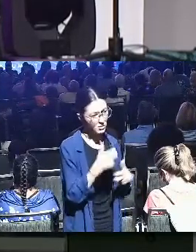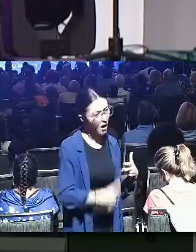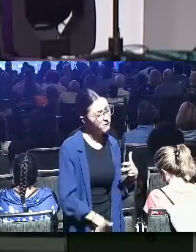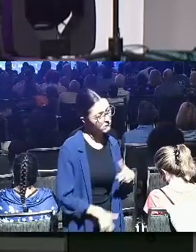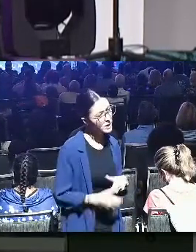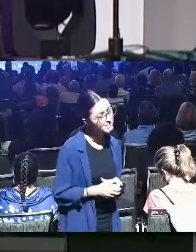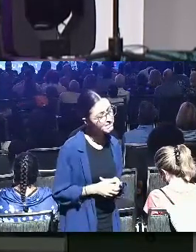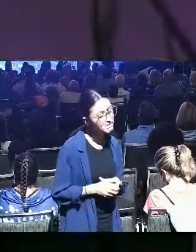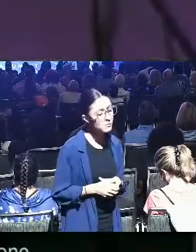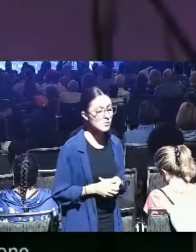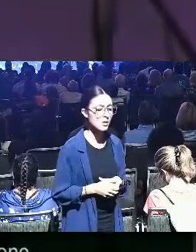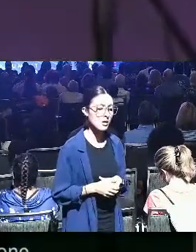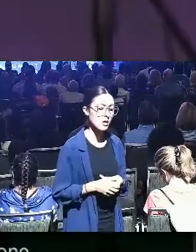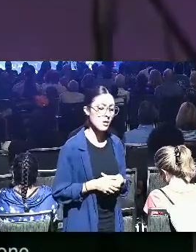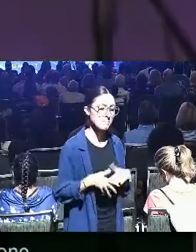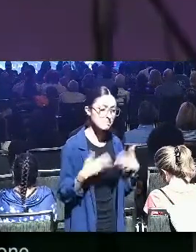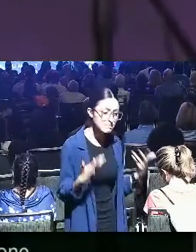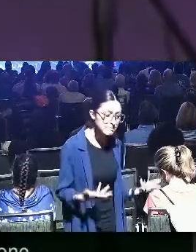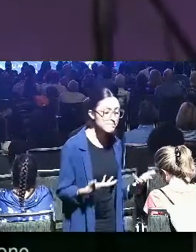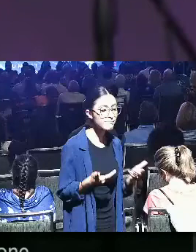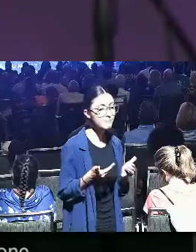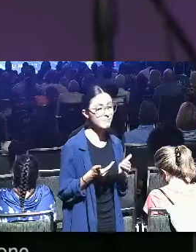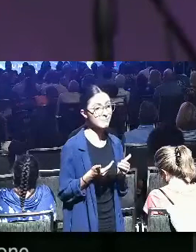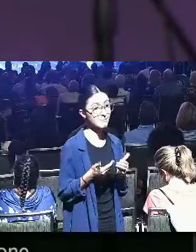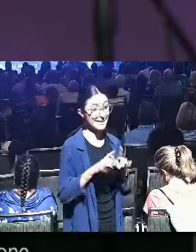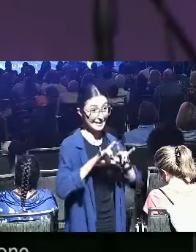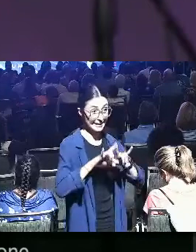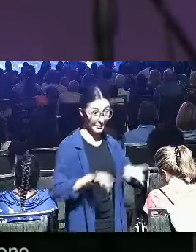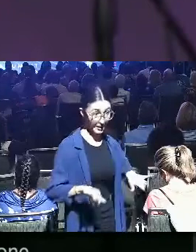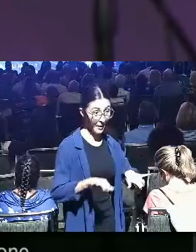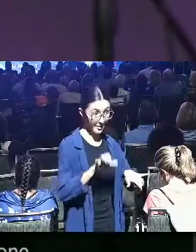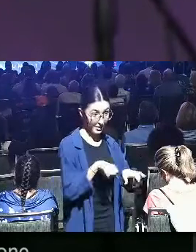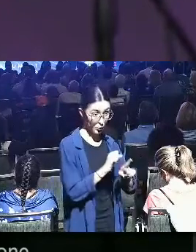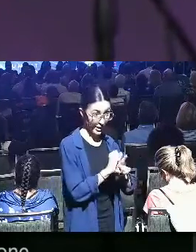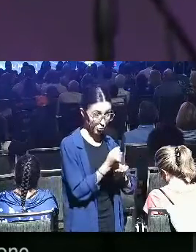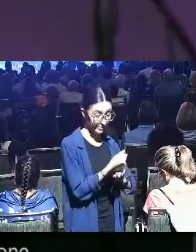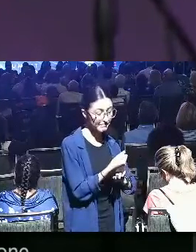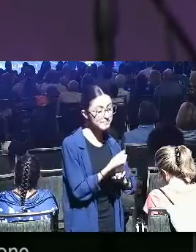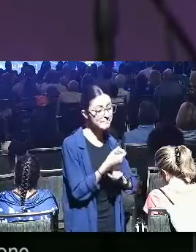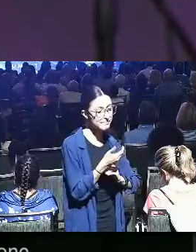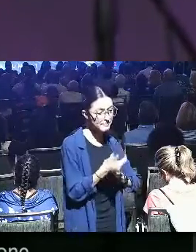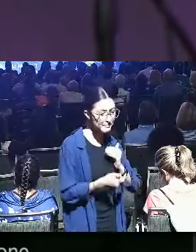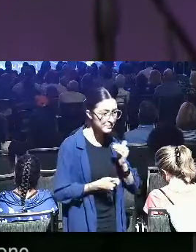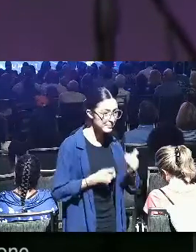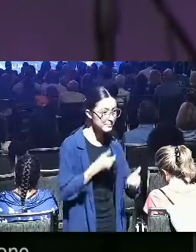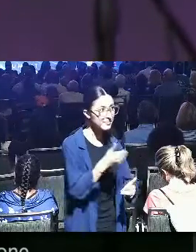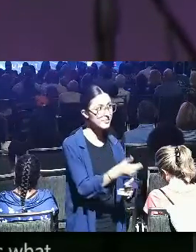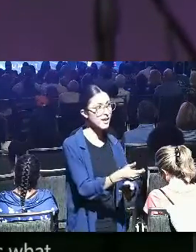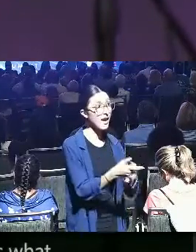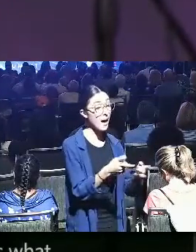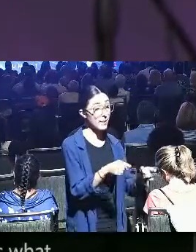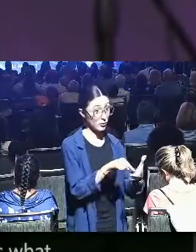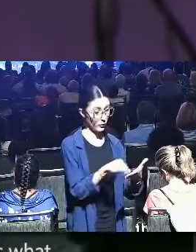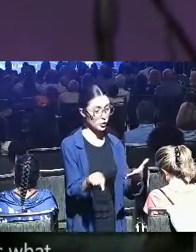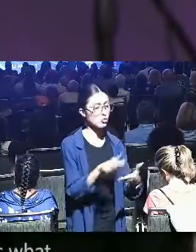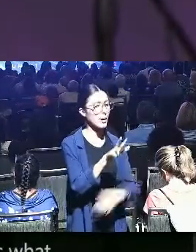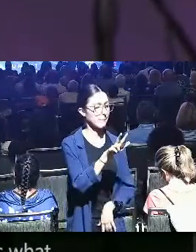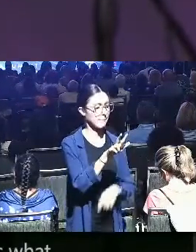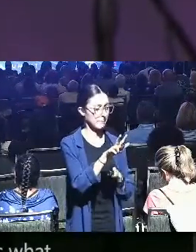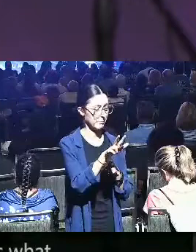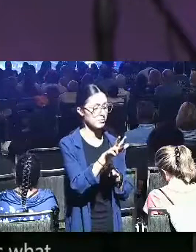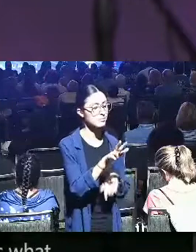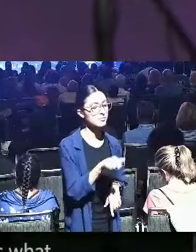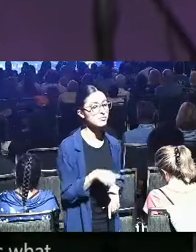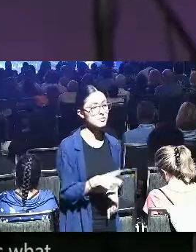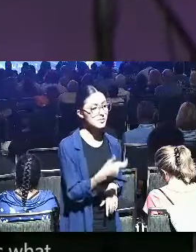And in the midst of this amazing kind of picture of emptiness, what happens in verse 3? And God said, let